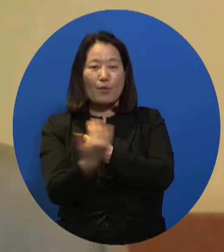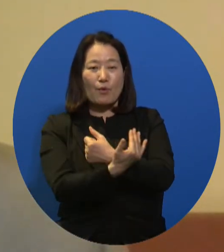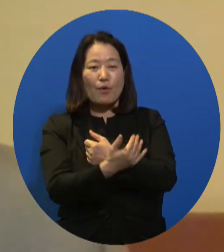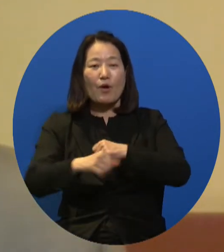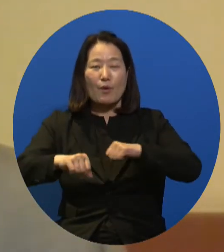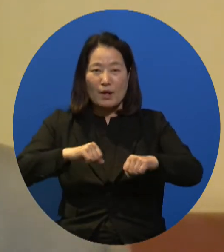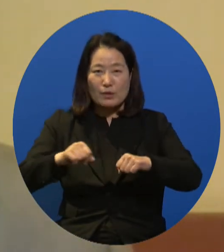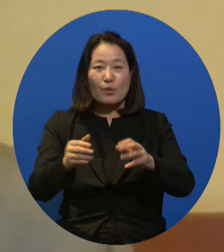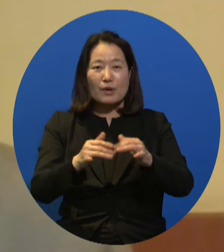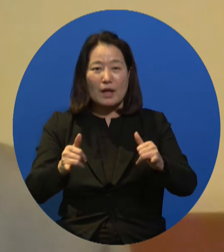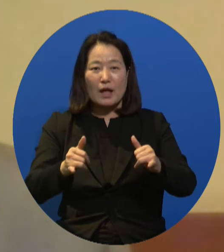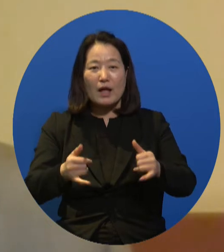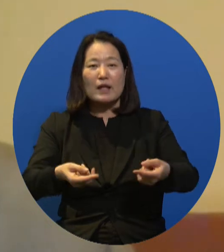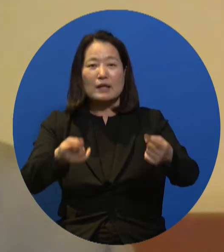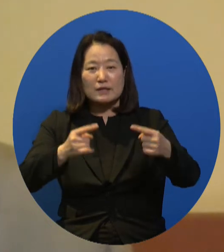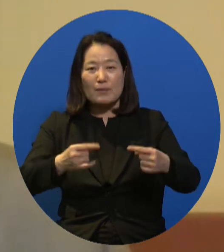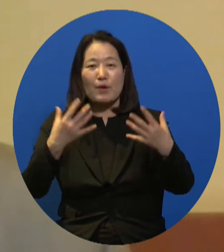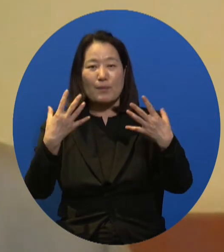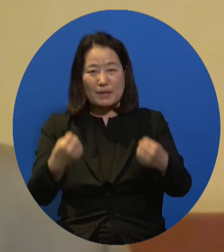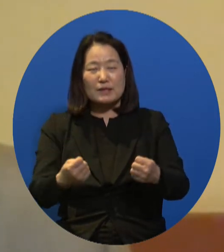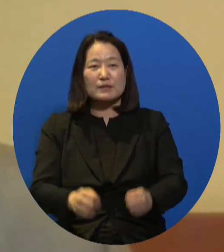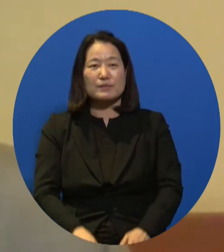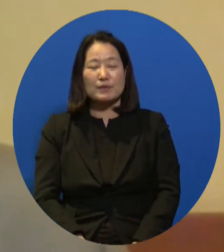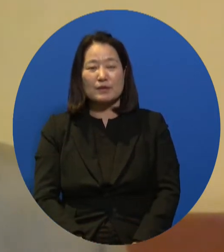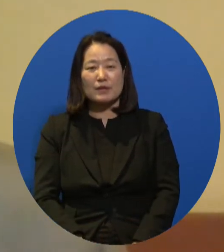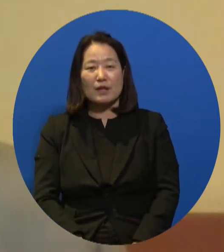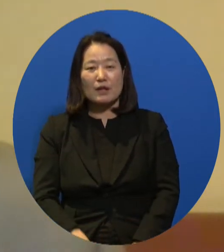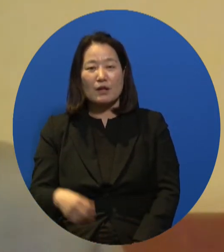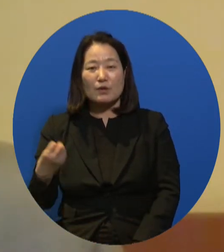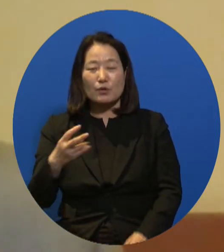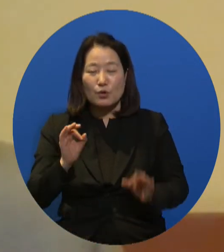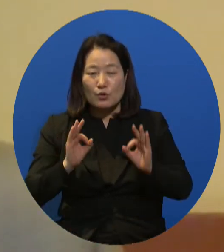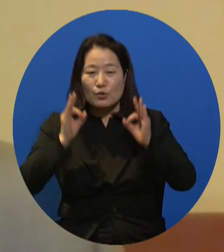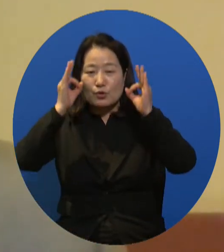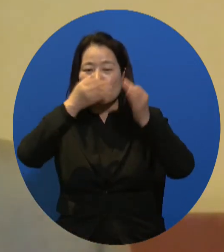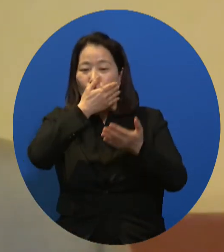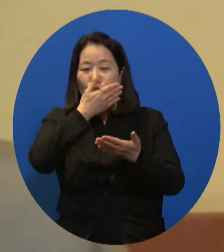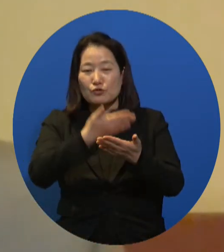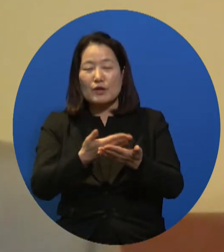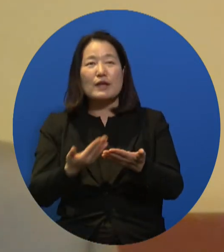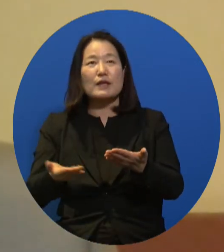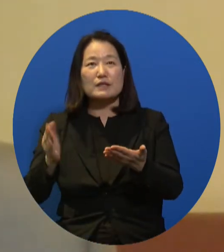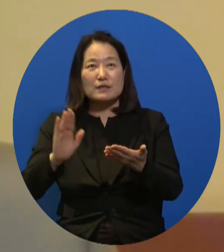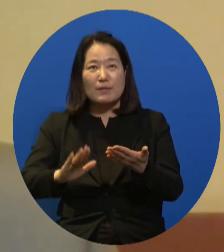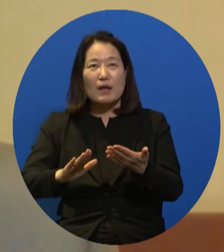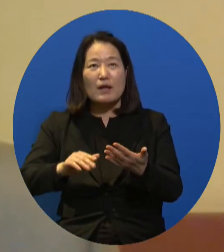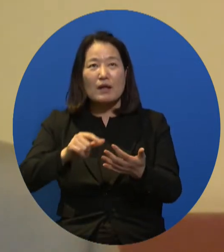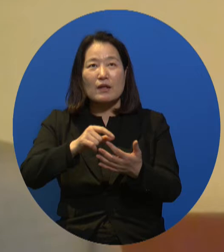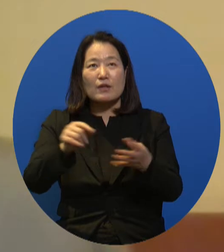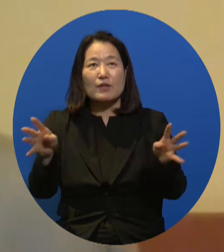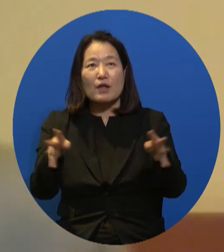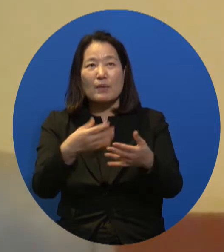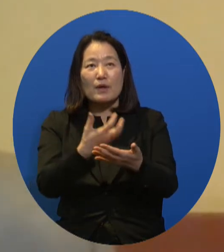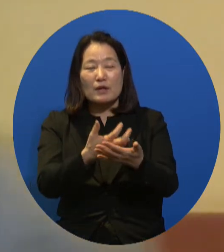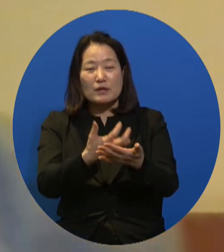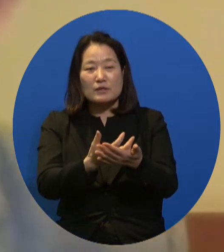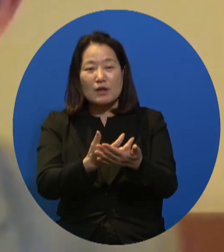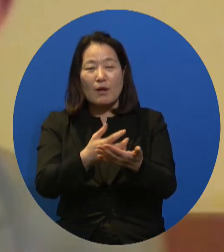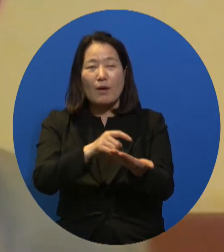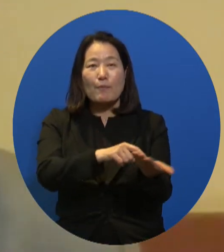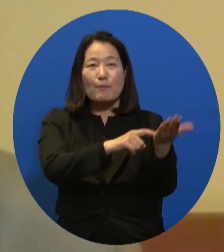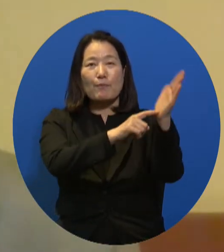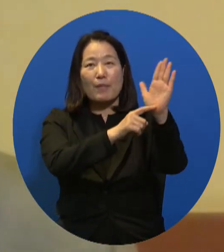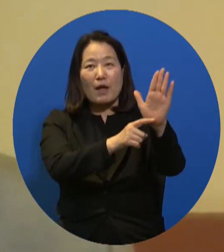Nevertheless, the inquiry report has prompted an important shift in tone and a new glimmer of hope that Hungary